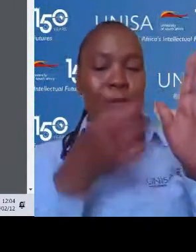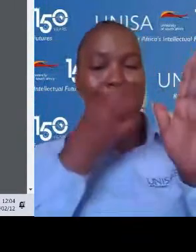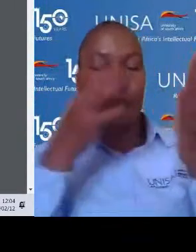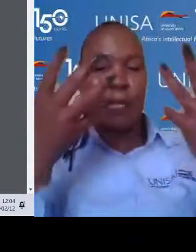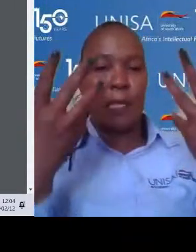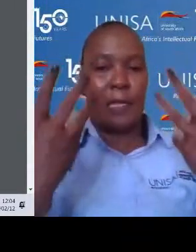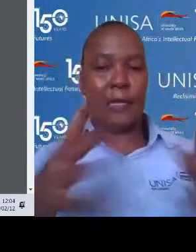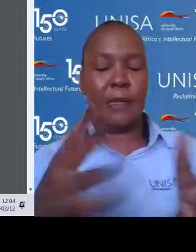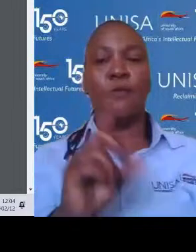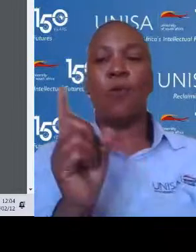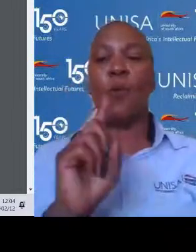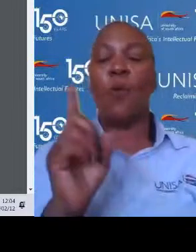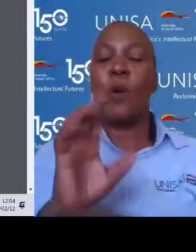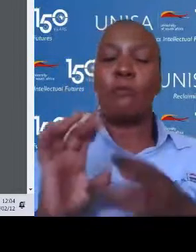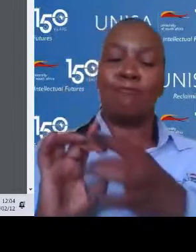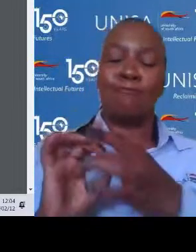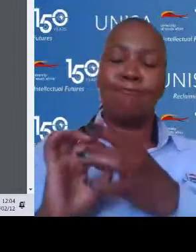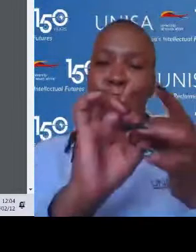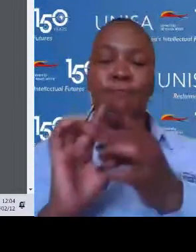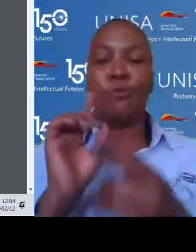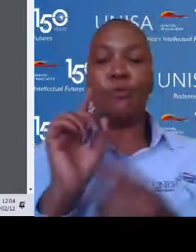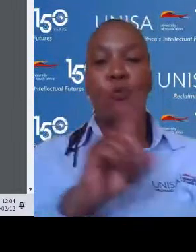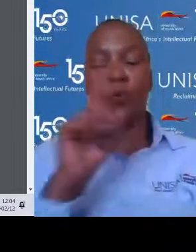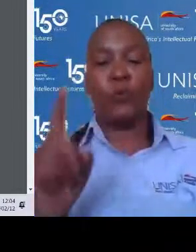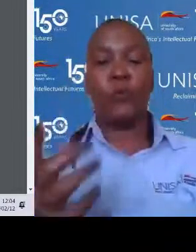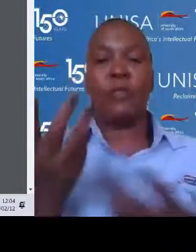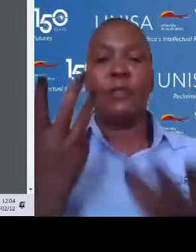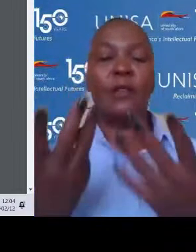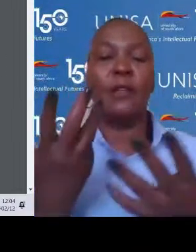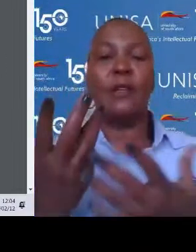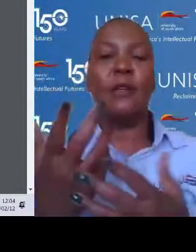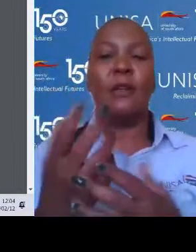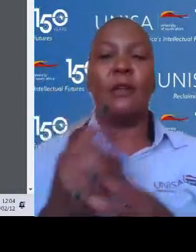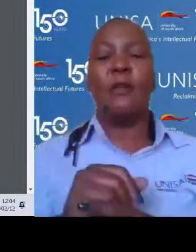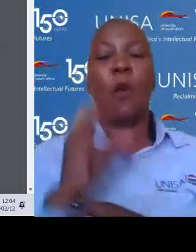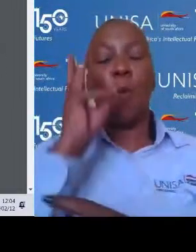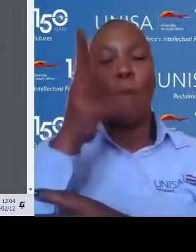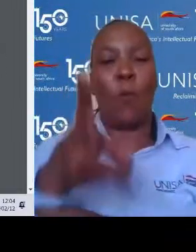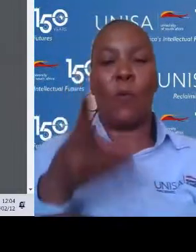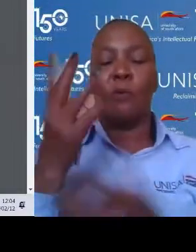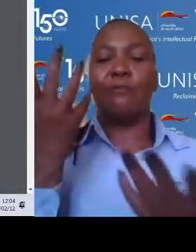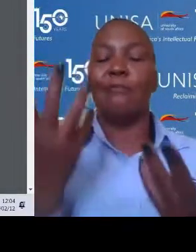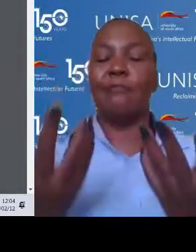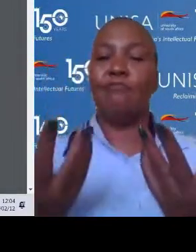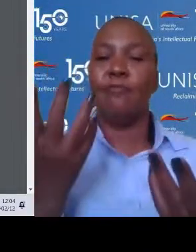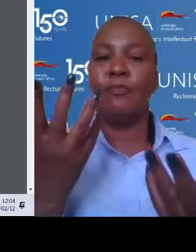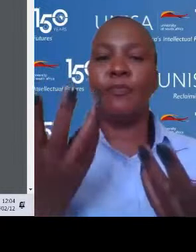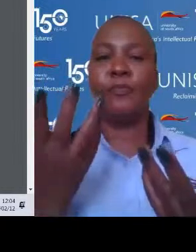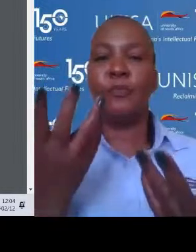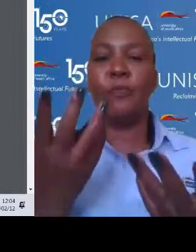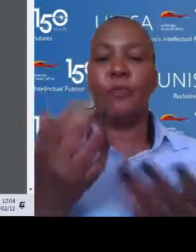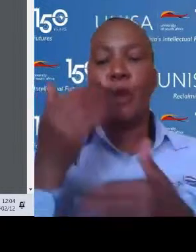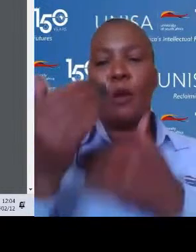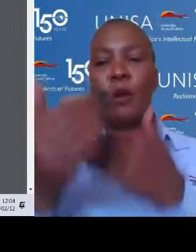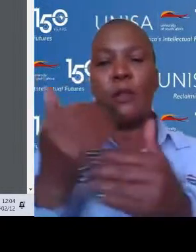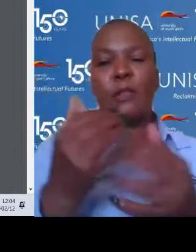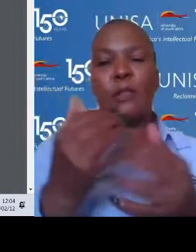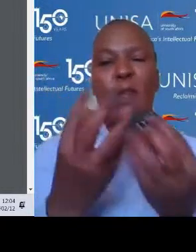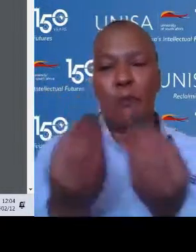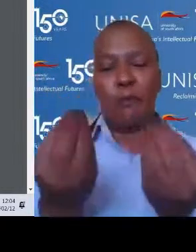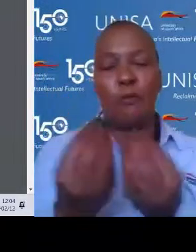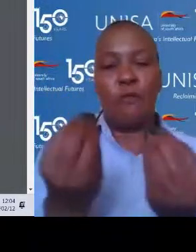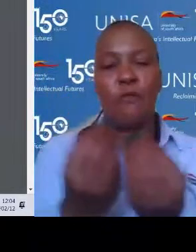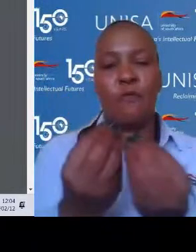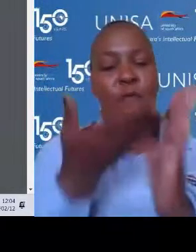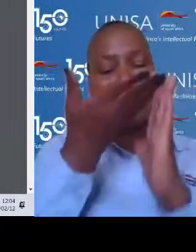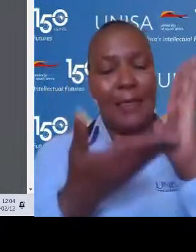to you. And I'm going to just go through just a few of this.